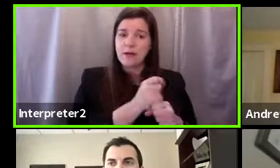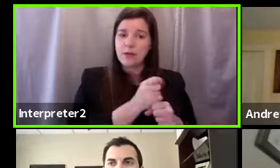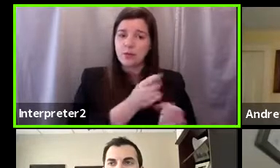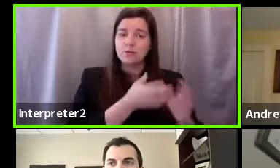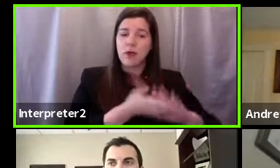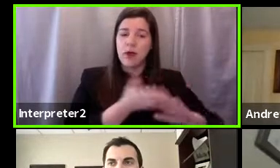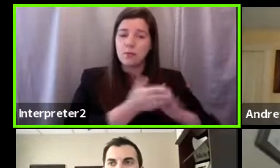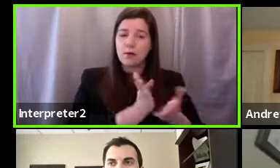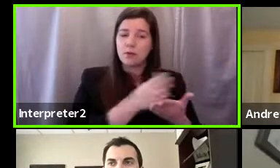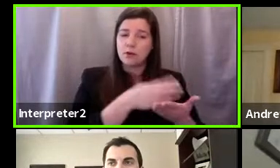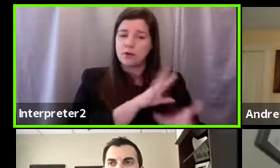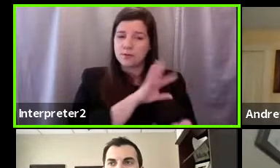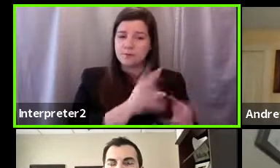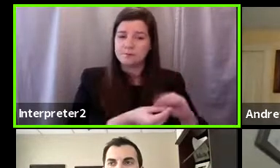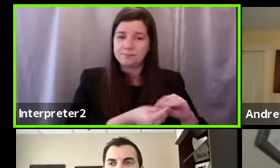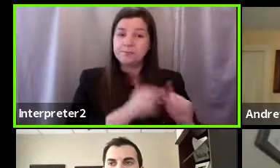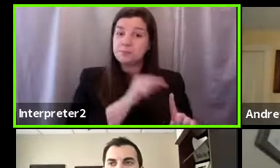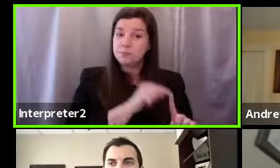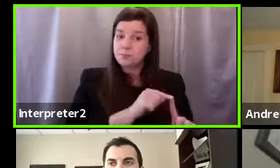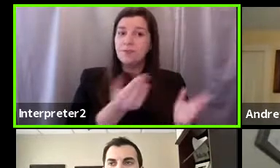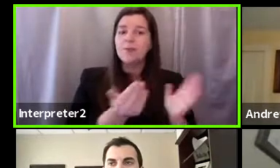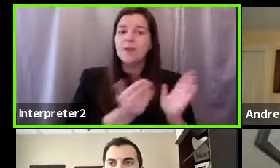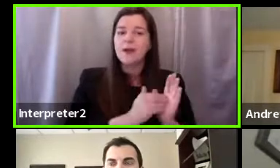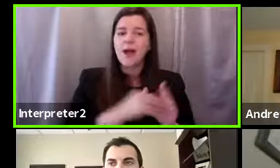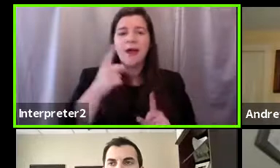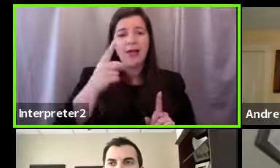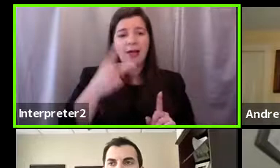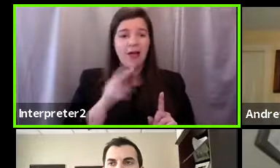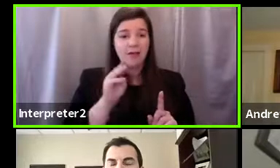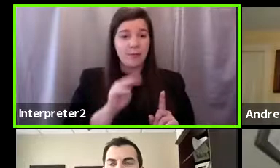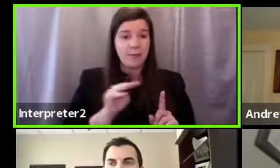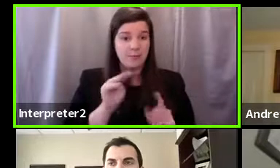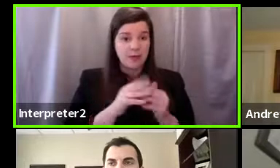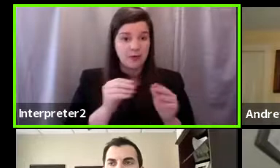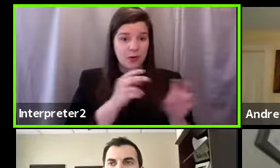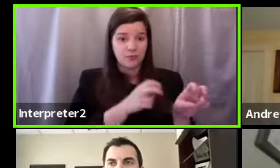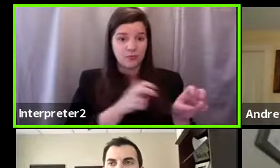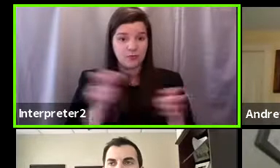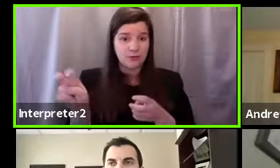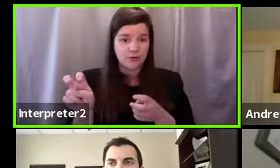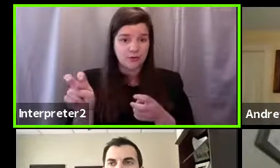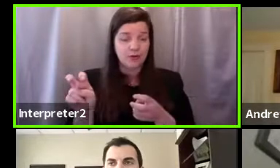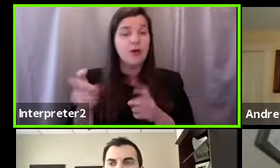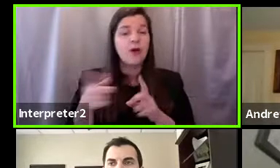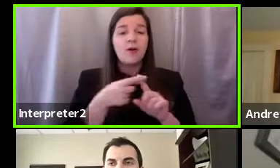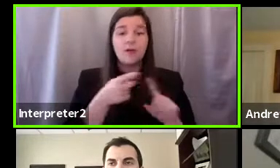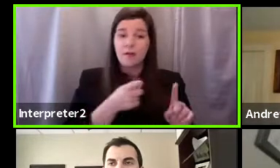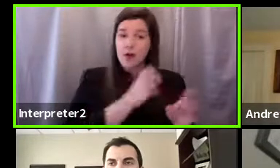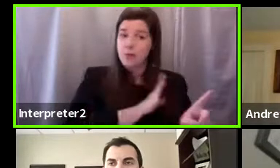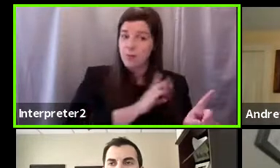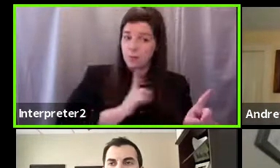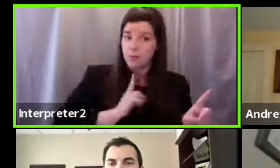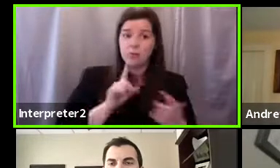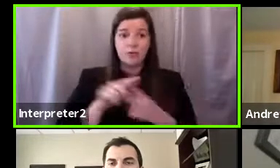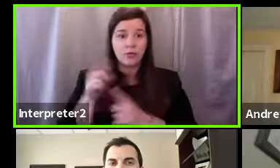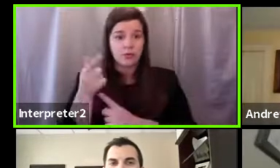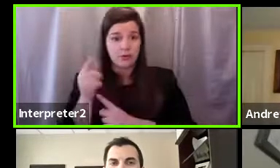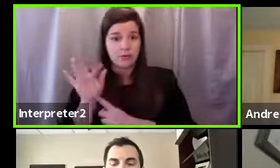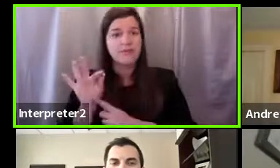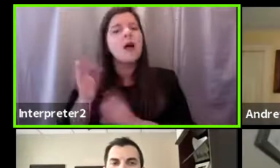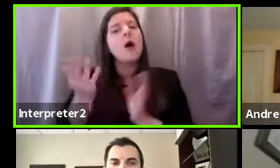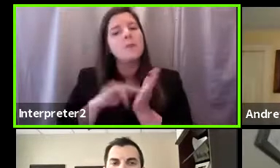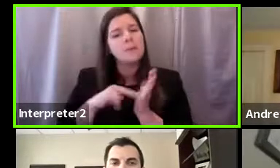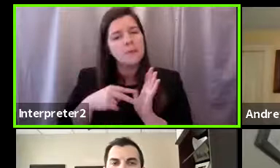budget. This $500,000 transfer that is recommended by the governor that would actually leave the Board of Pharmacy